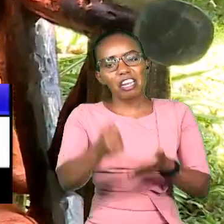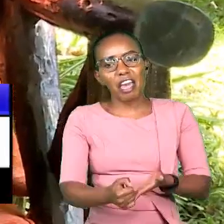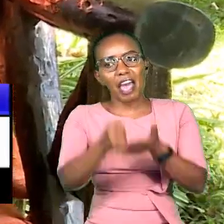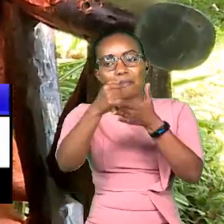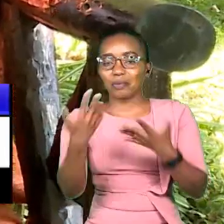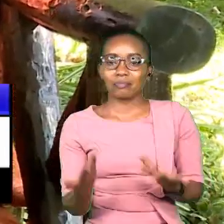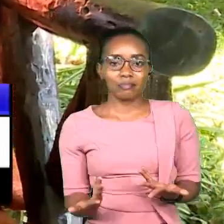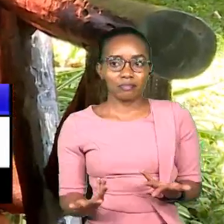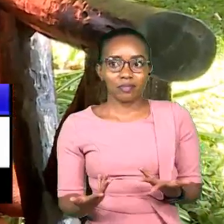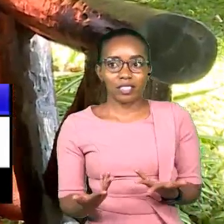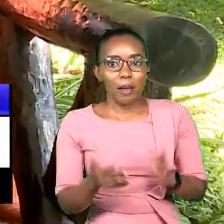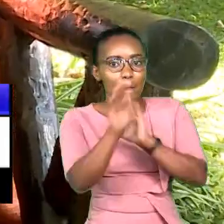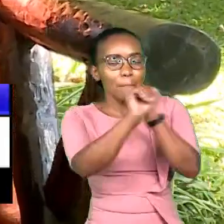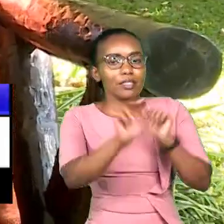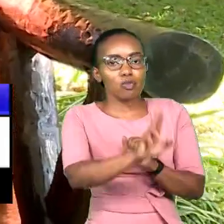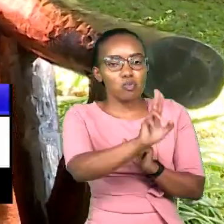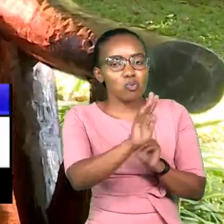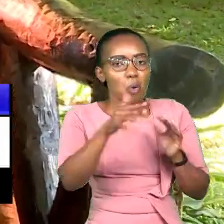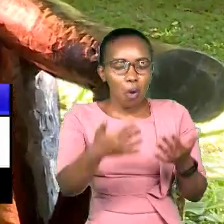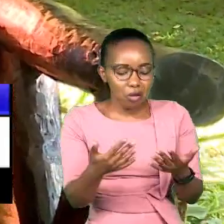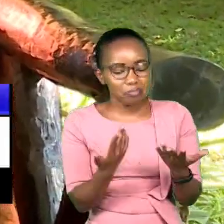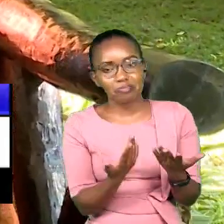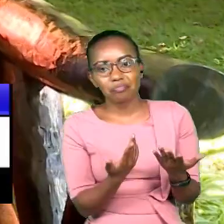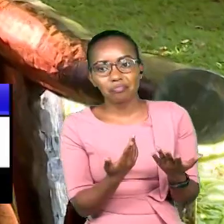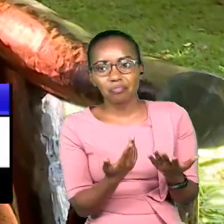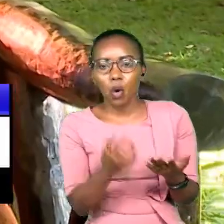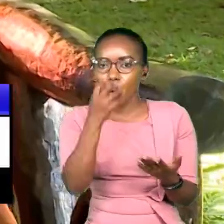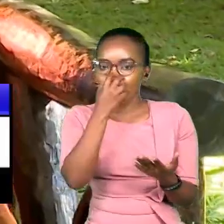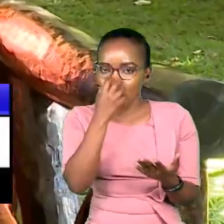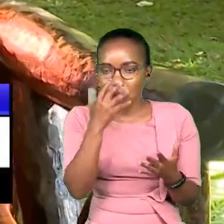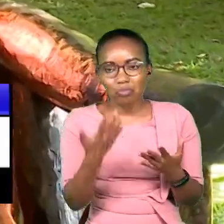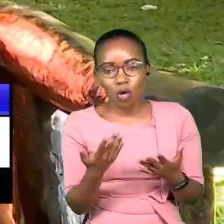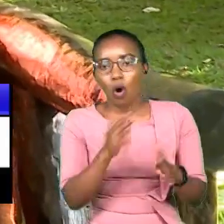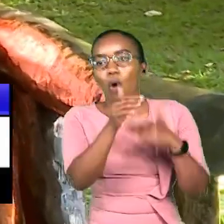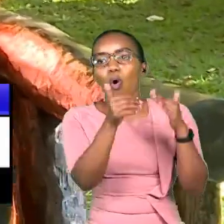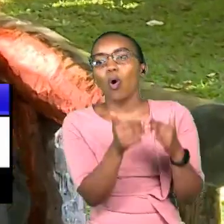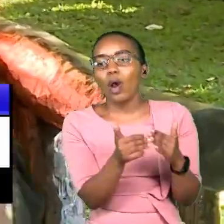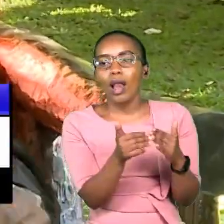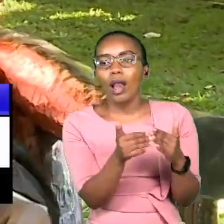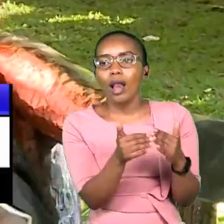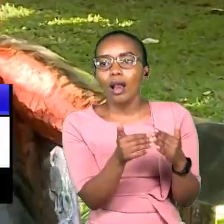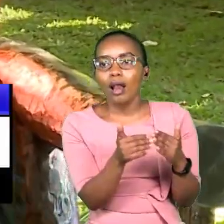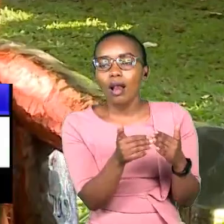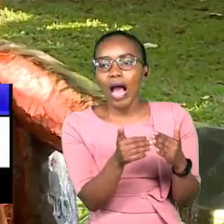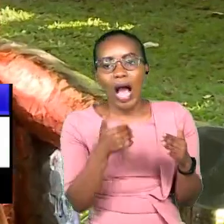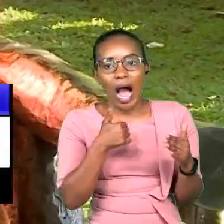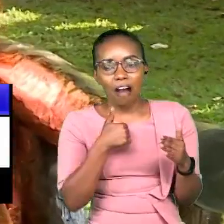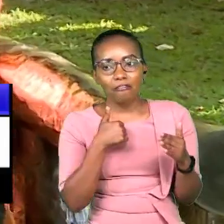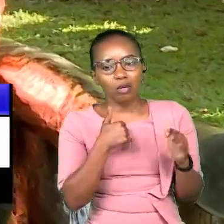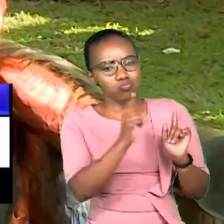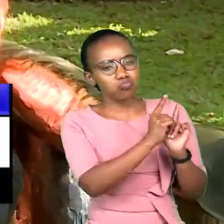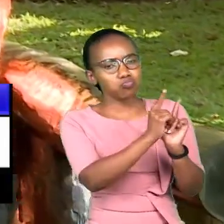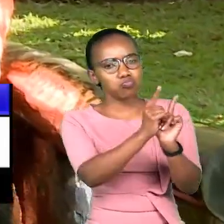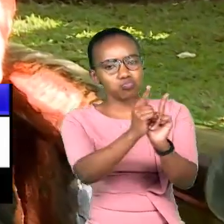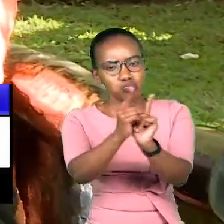at Uhuru Kenyatta or William Ruto, they all have all these assistants around